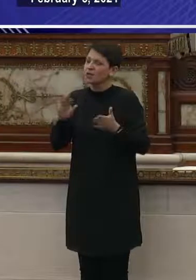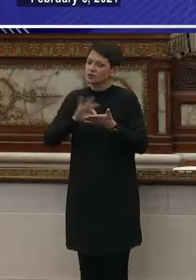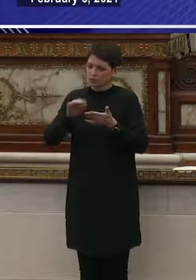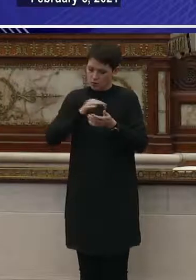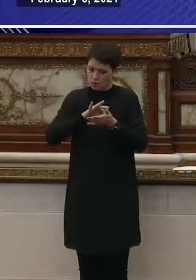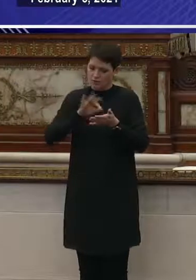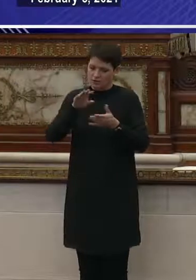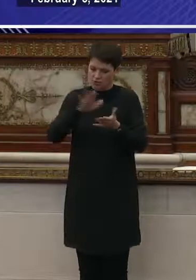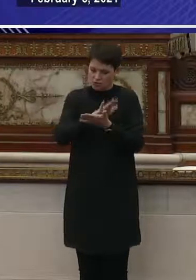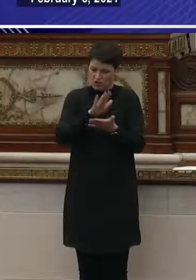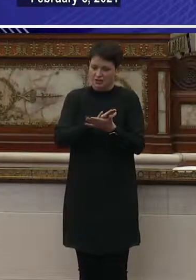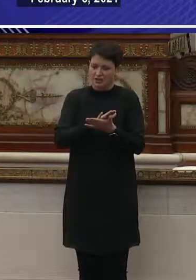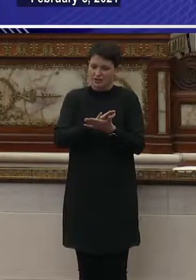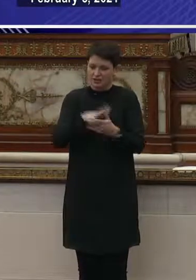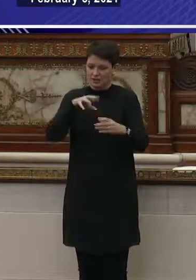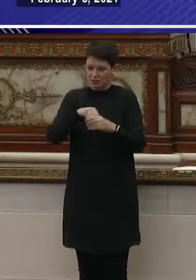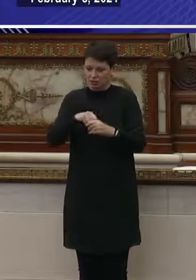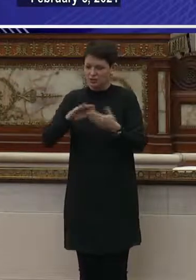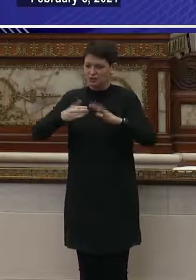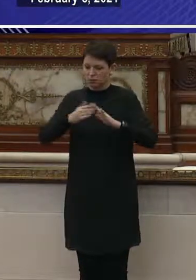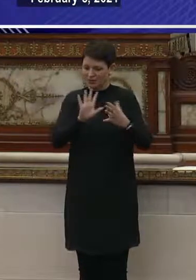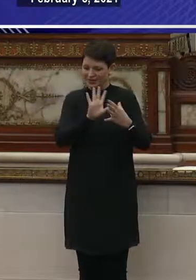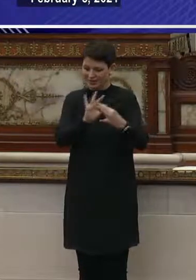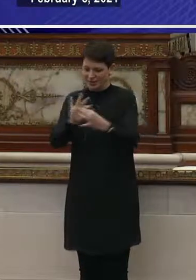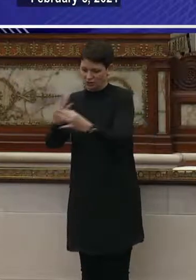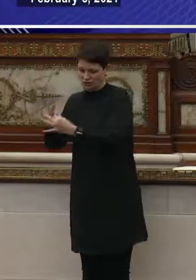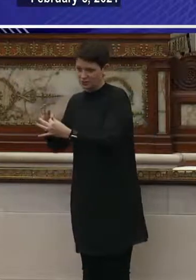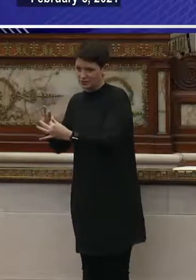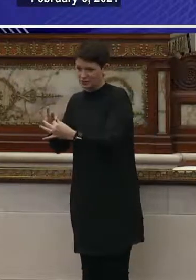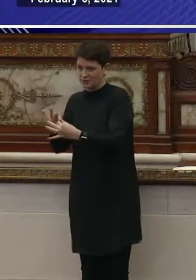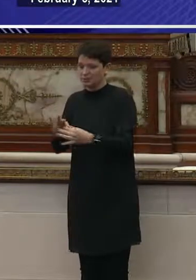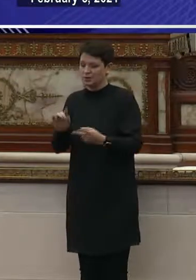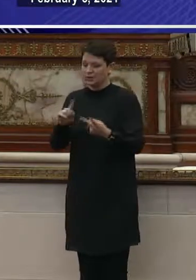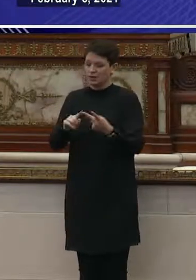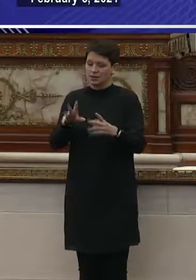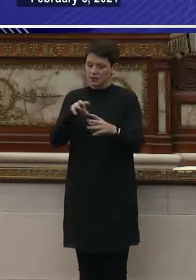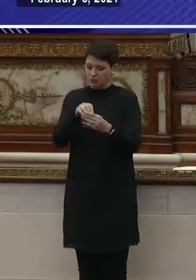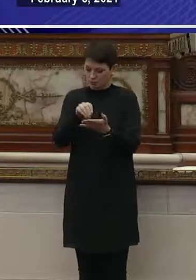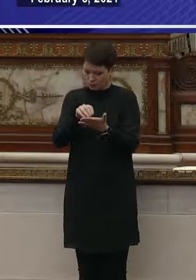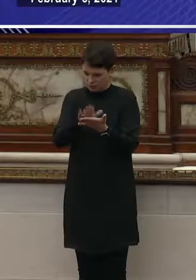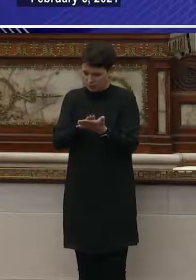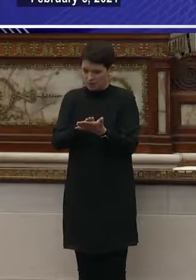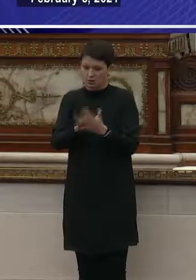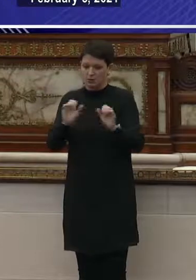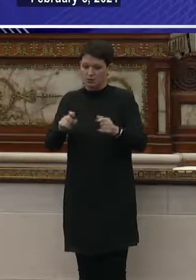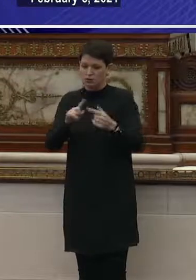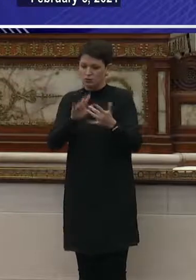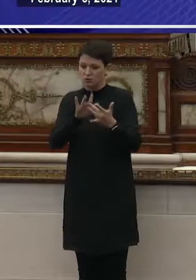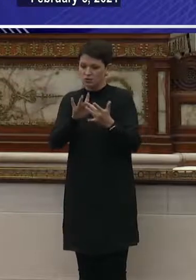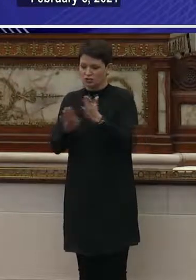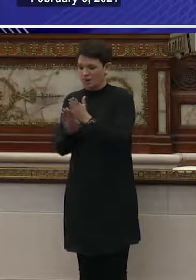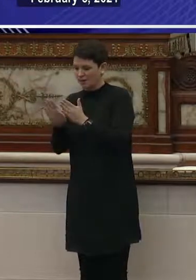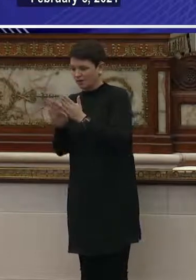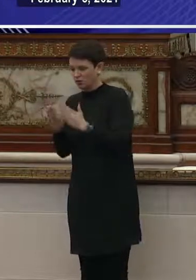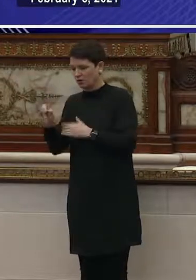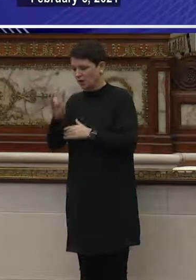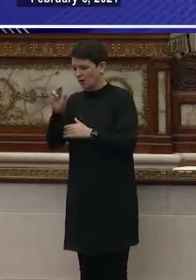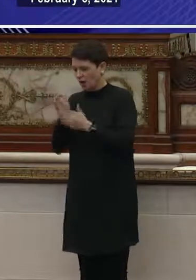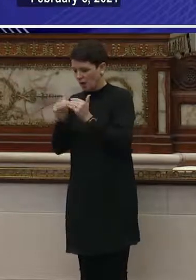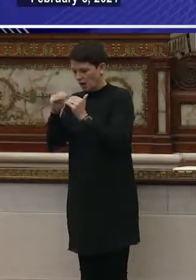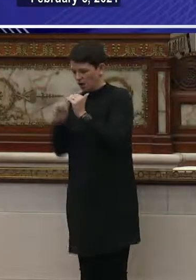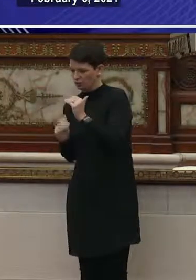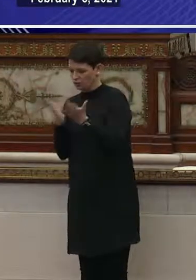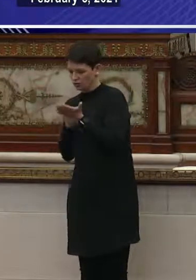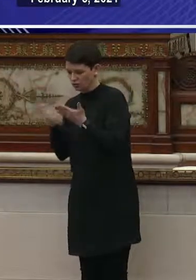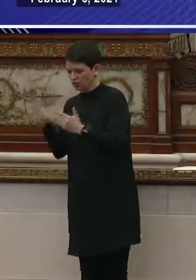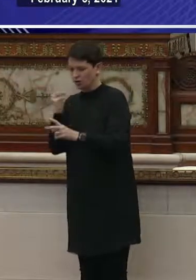takes into account what we're calling community connections, and it takes into account ability to reach minority, underserved,